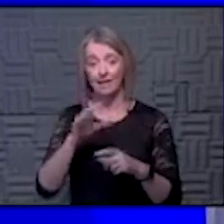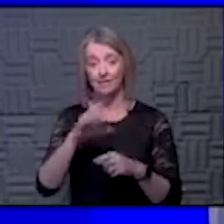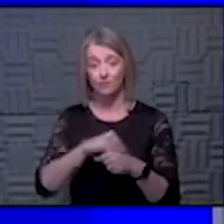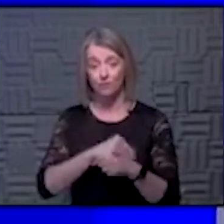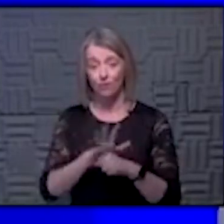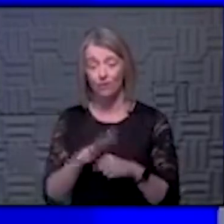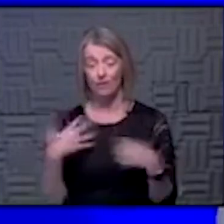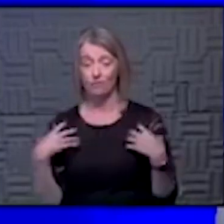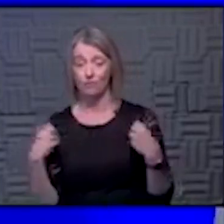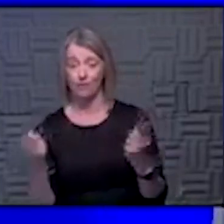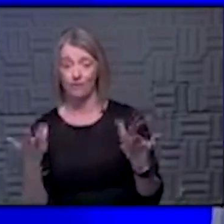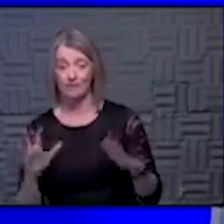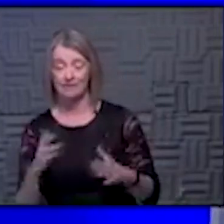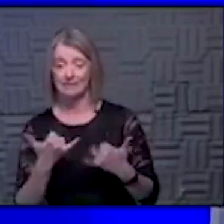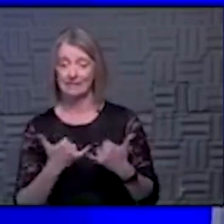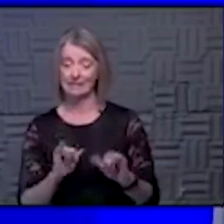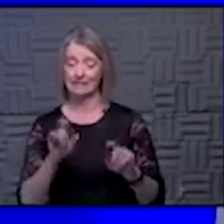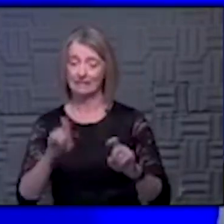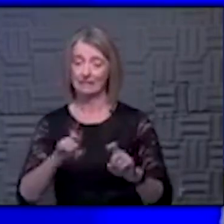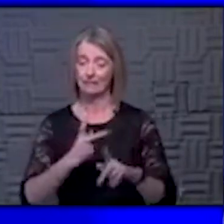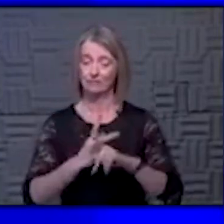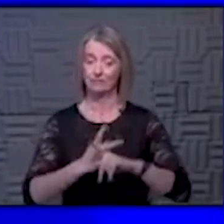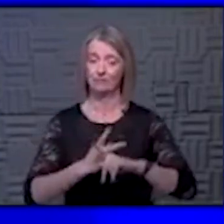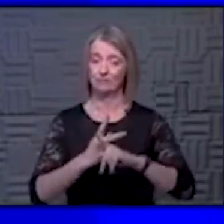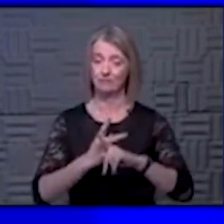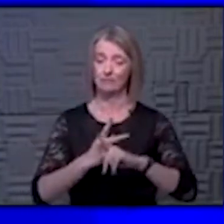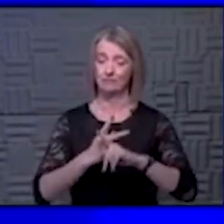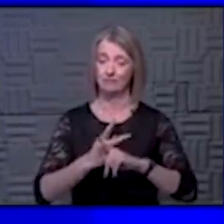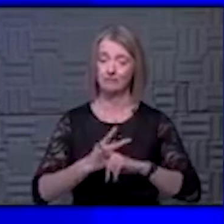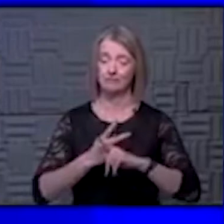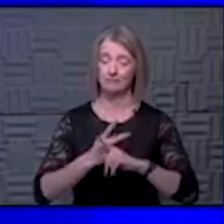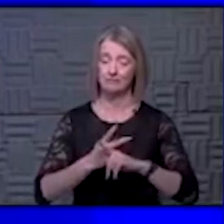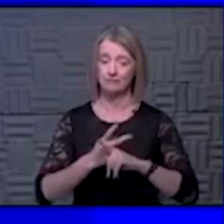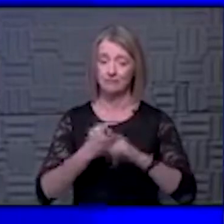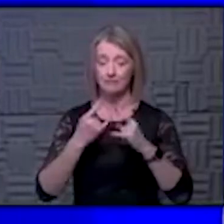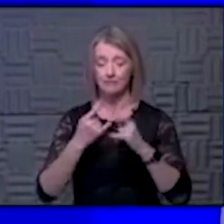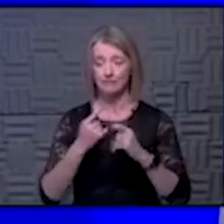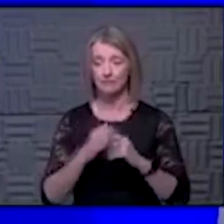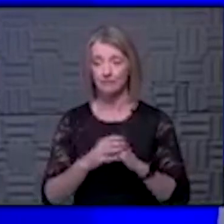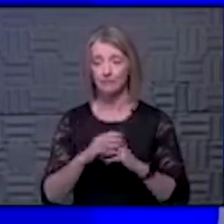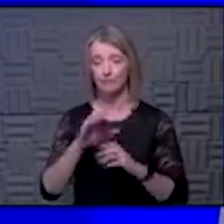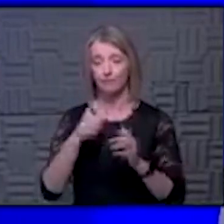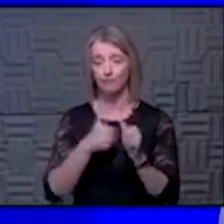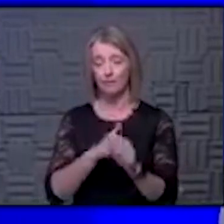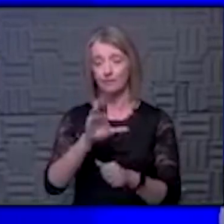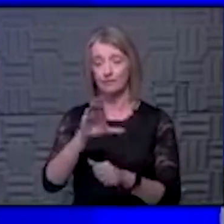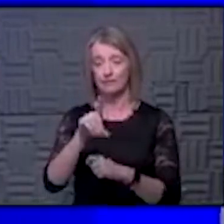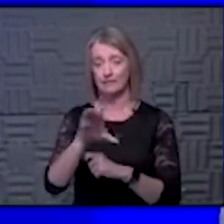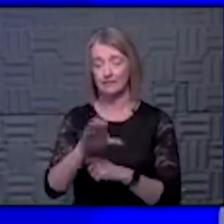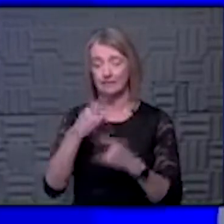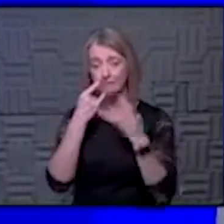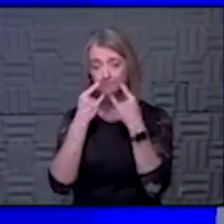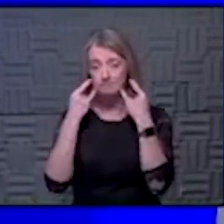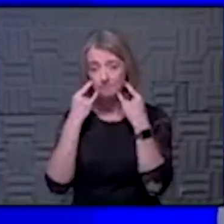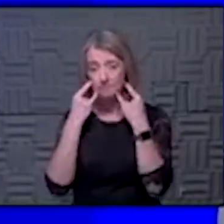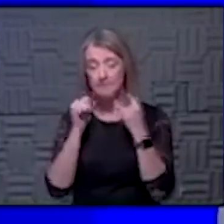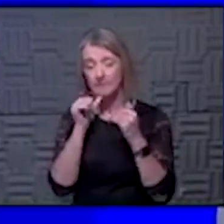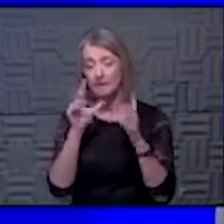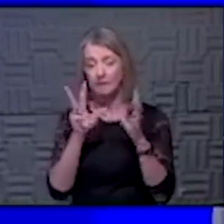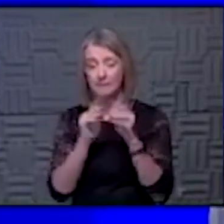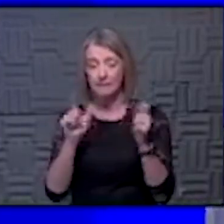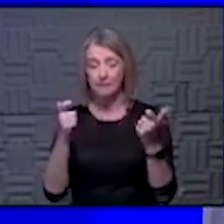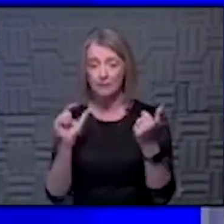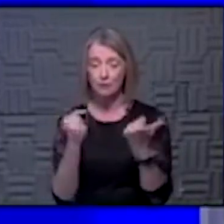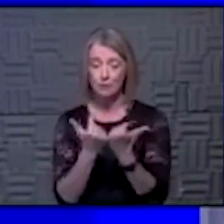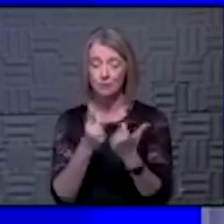and recovered, you still need to continue to do those public health guidance measures, and that is masking, not meeting in large groups,